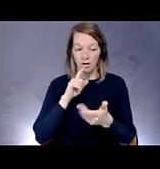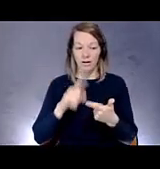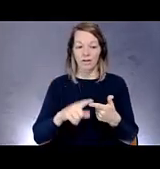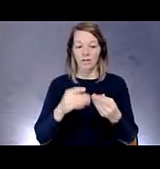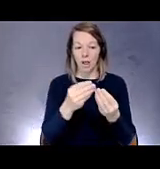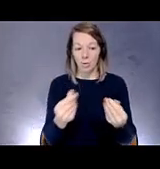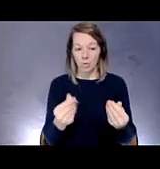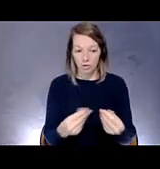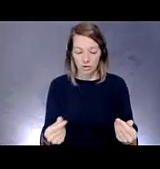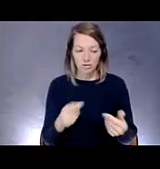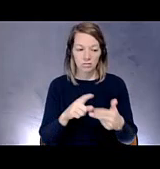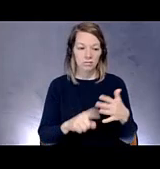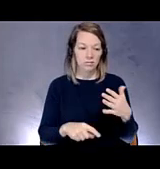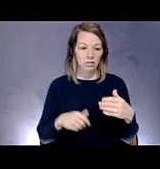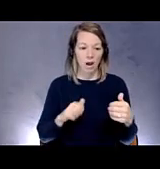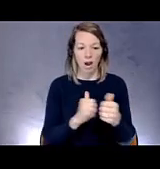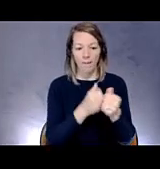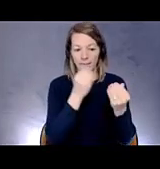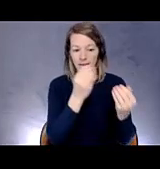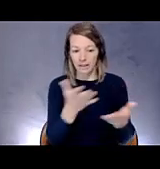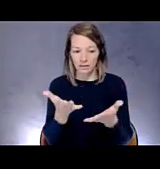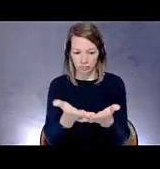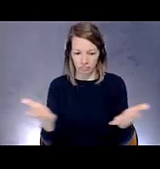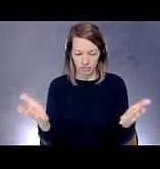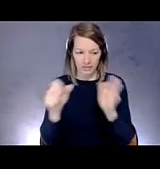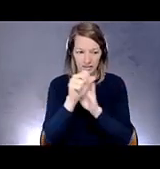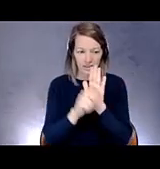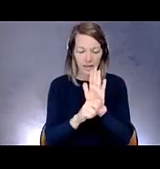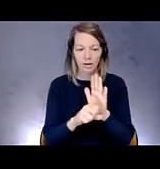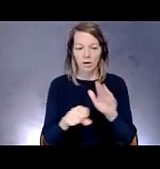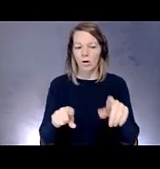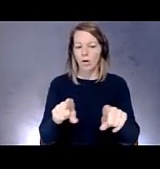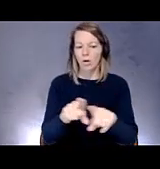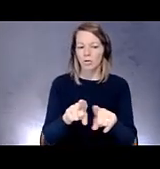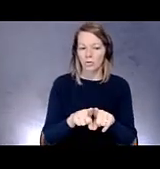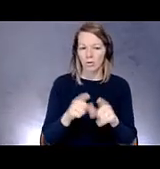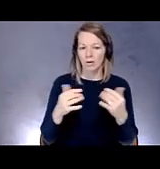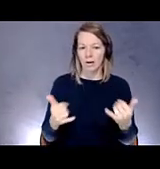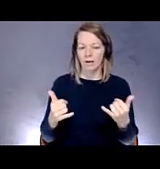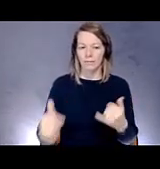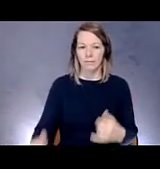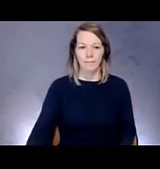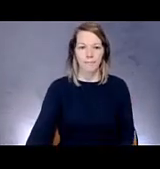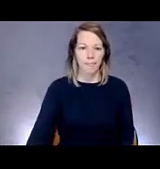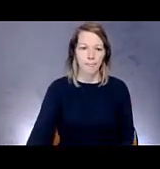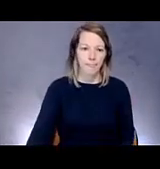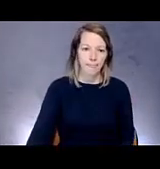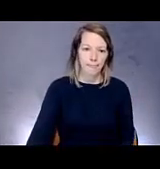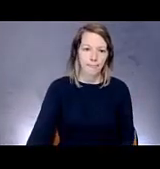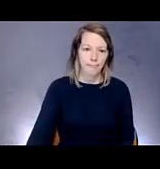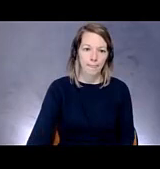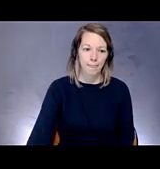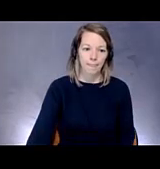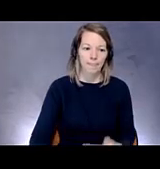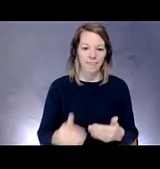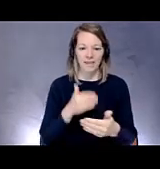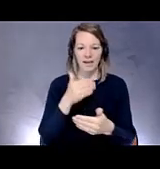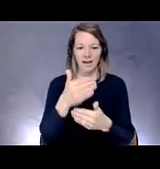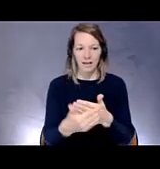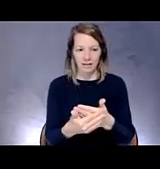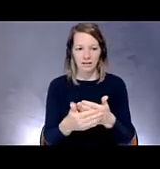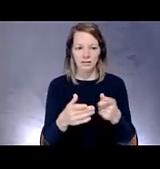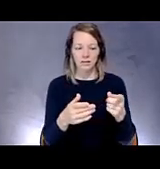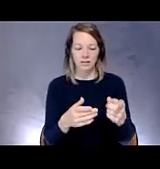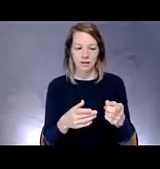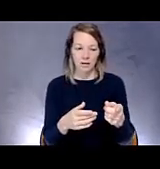and provided some updates on where we are as a state, I also want to turn us now over to the next driver of rising healthcare